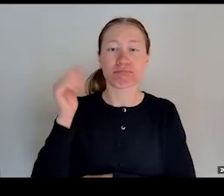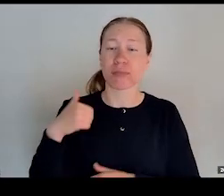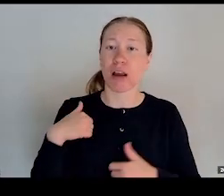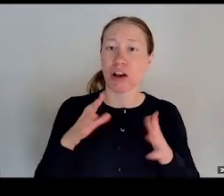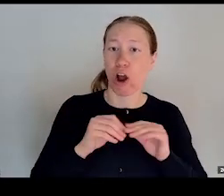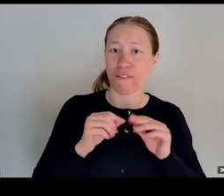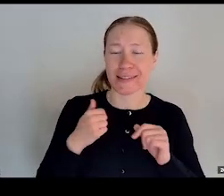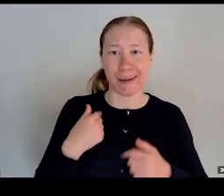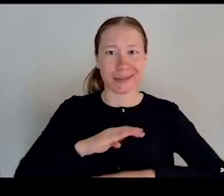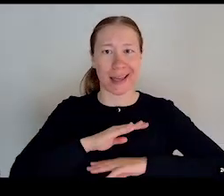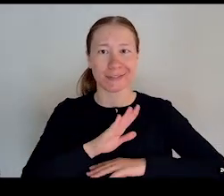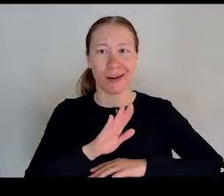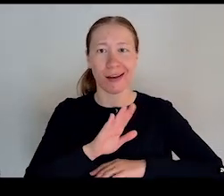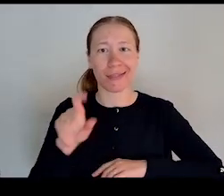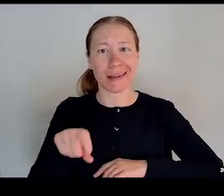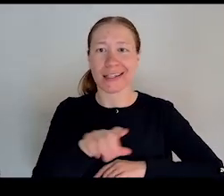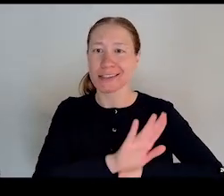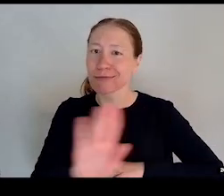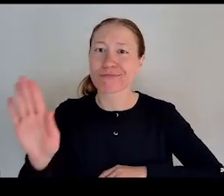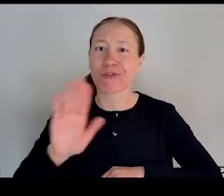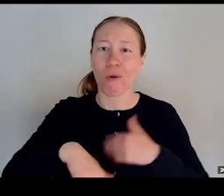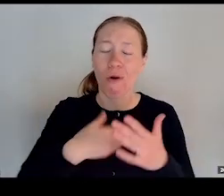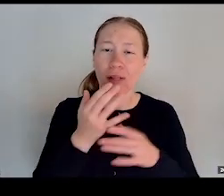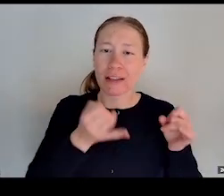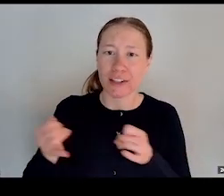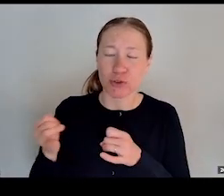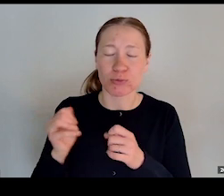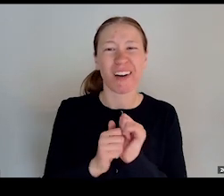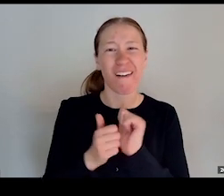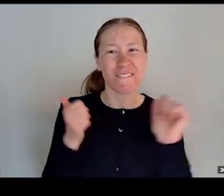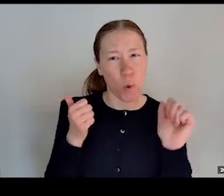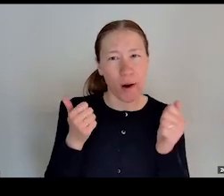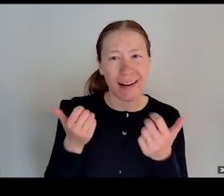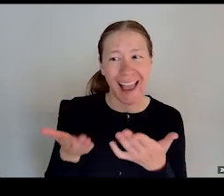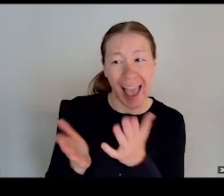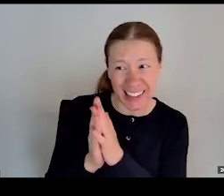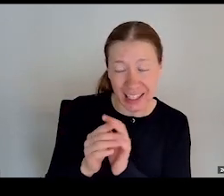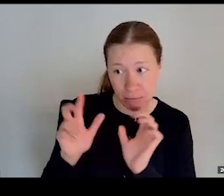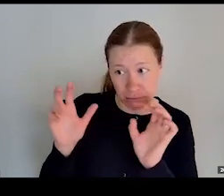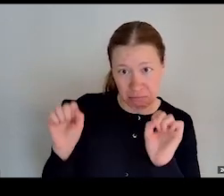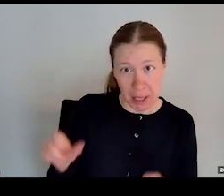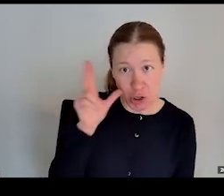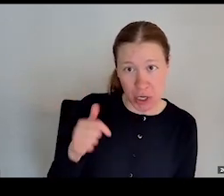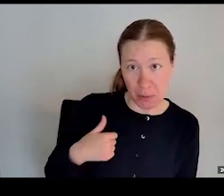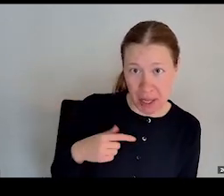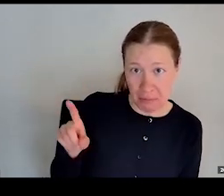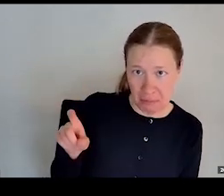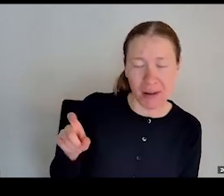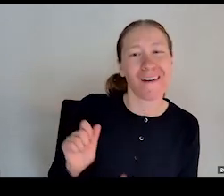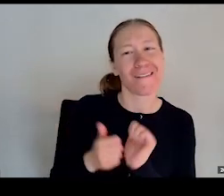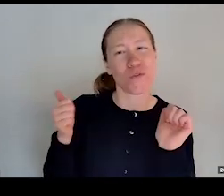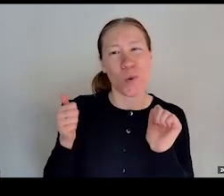I'm meeting the needs of those individuals. So avoid asking participants at the beginning if they can hear you without using the